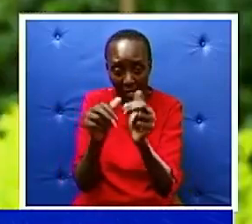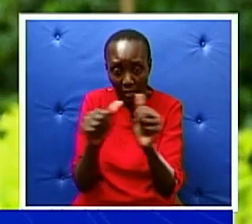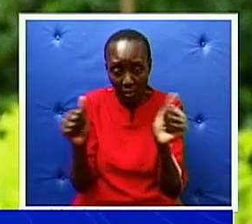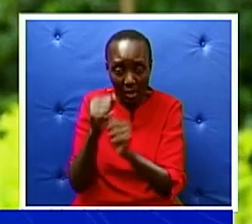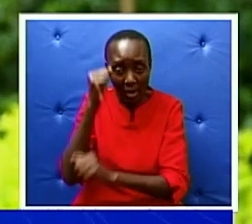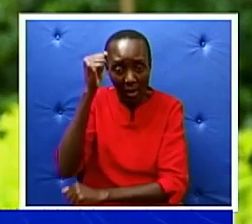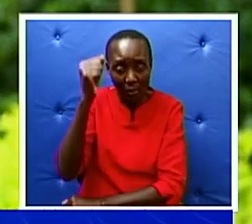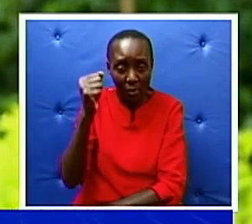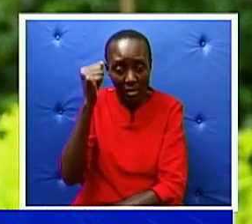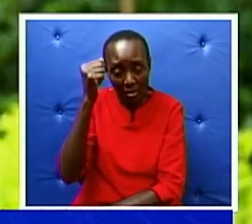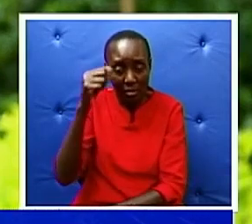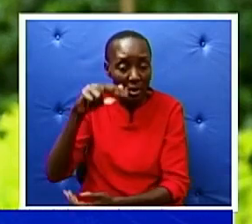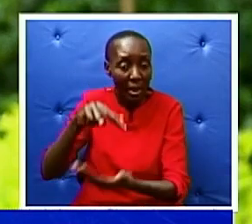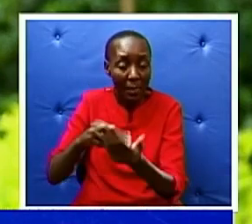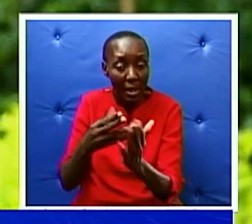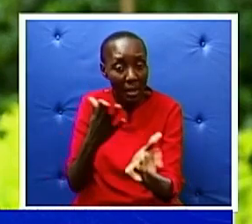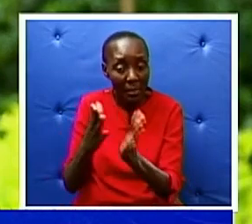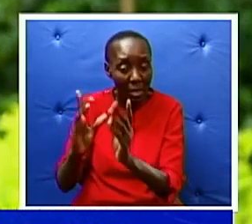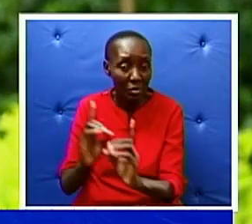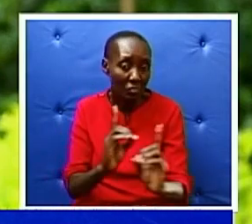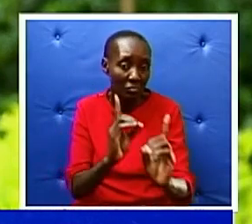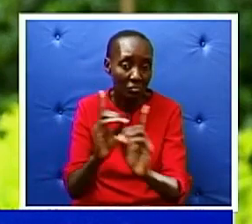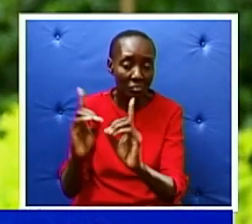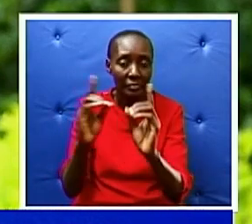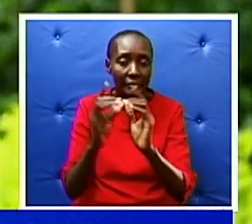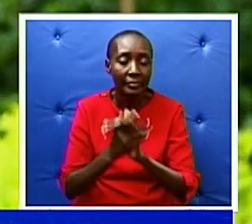then wouldn't he have accompanied him?